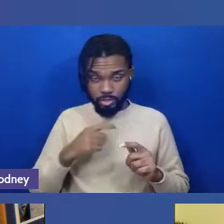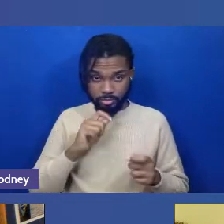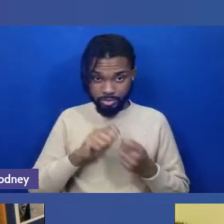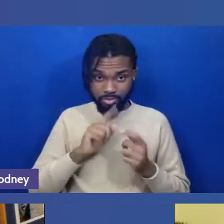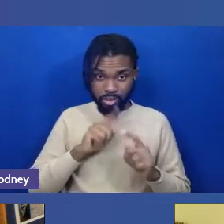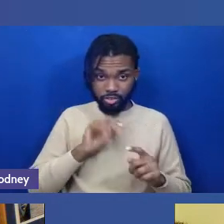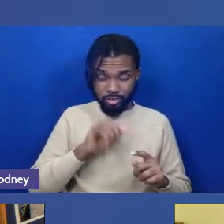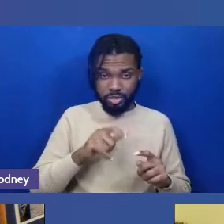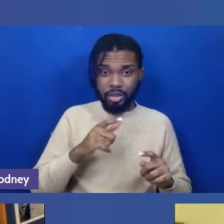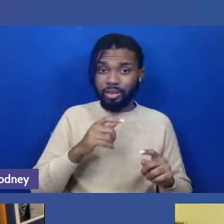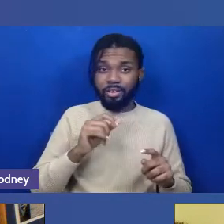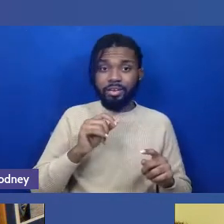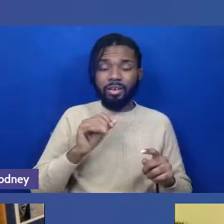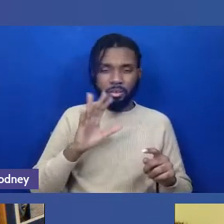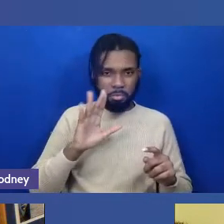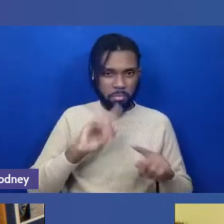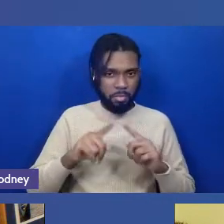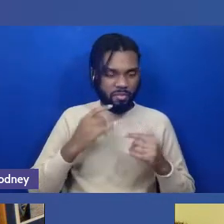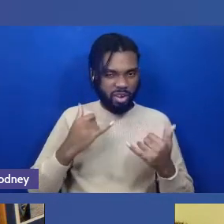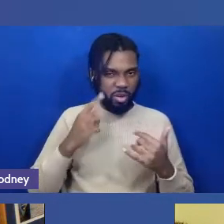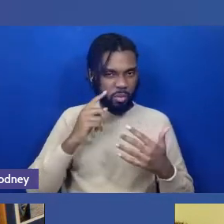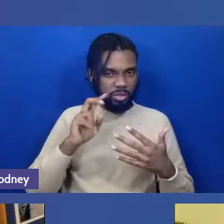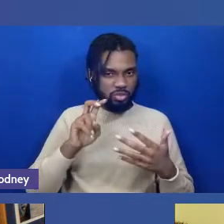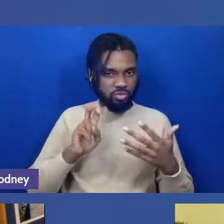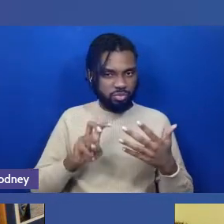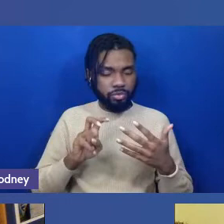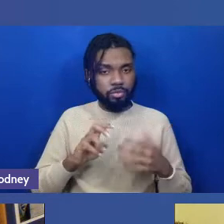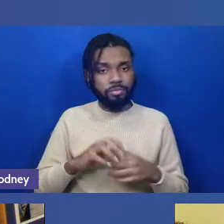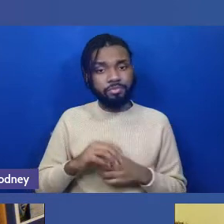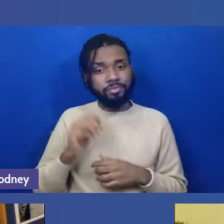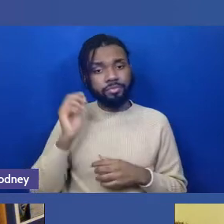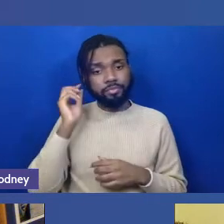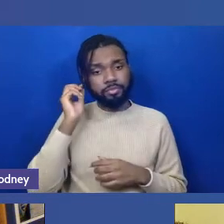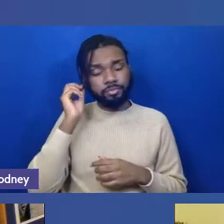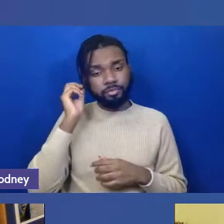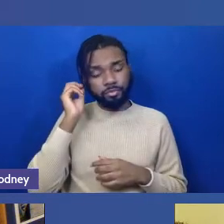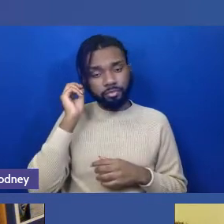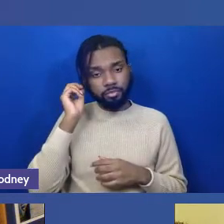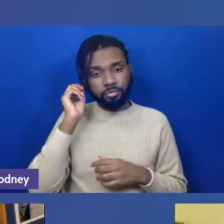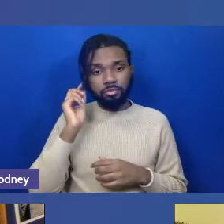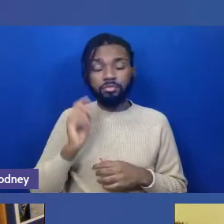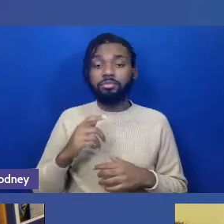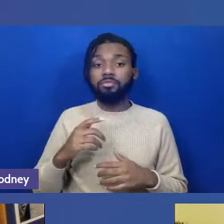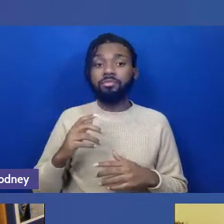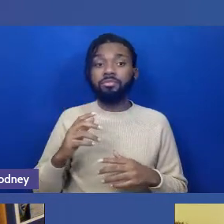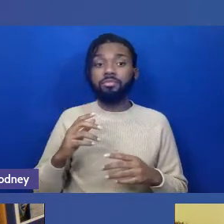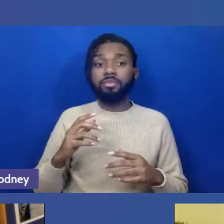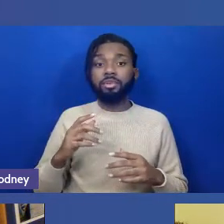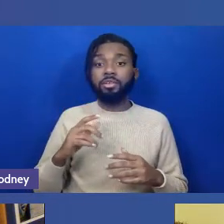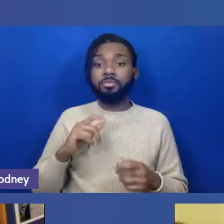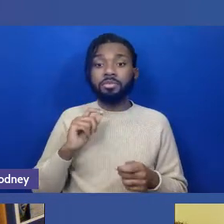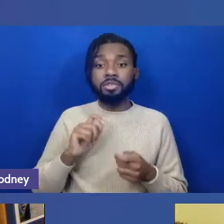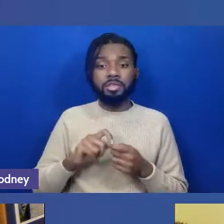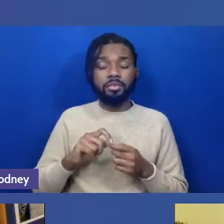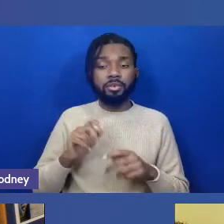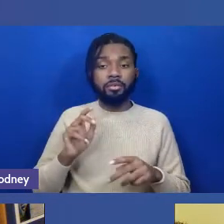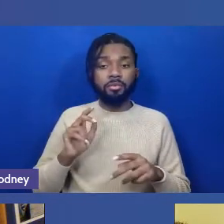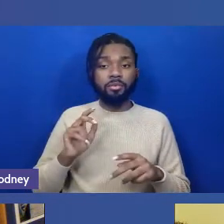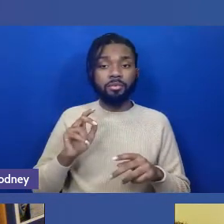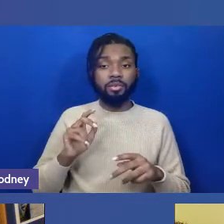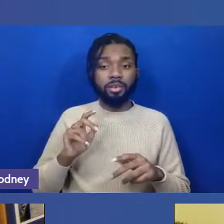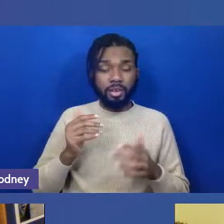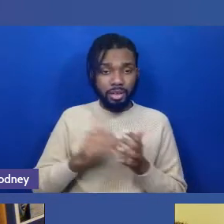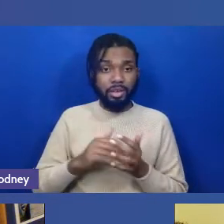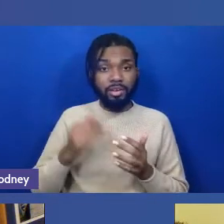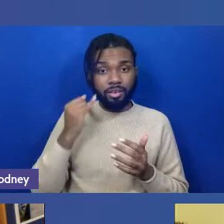keep going. But folks in the comments thread, please shout out if there's a specific question you want us to get to. Okay.